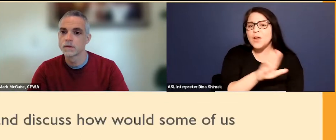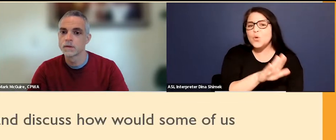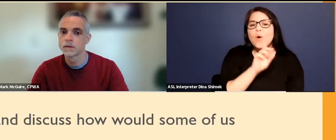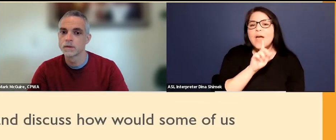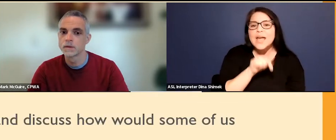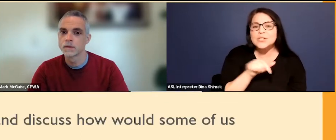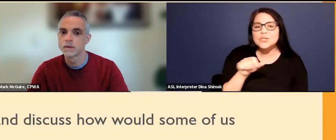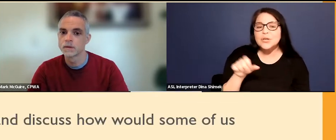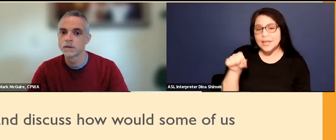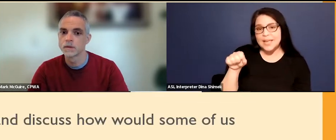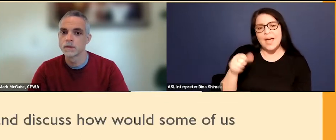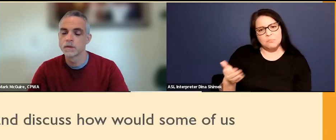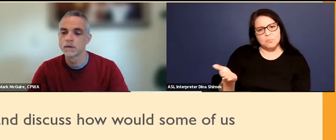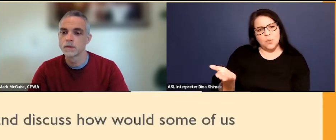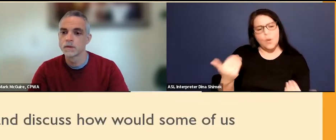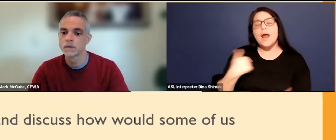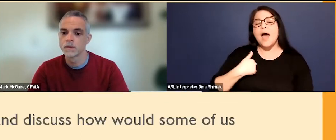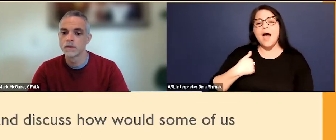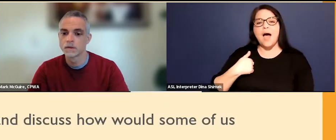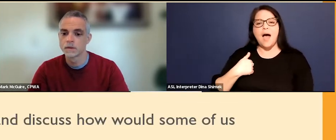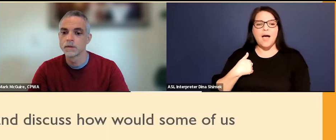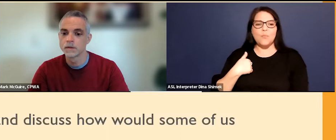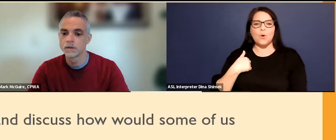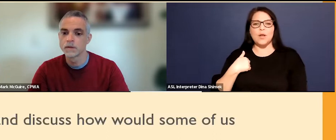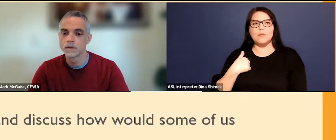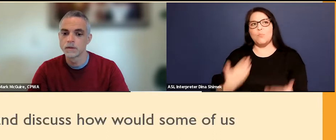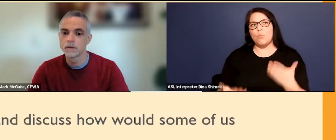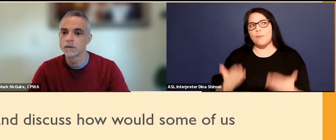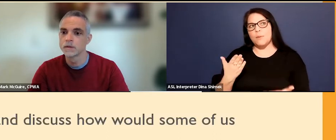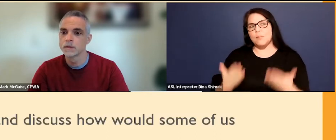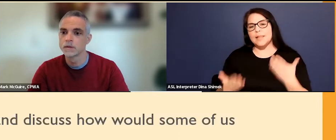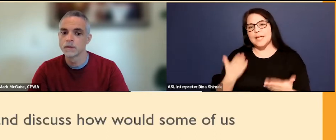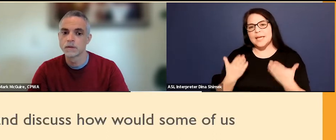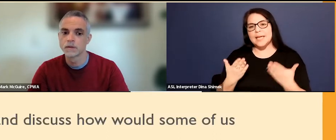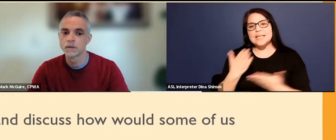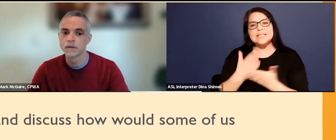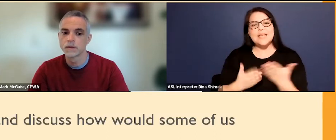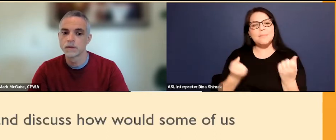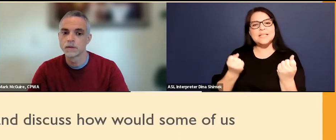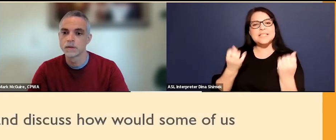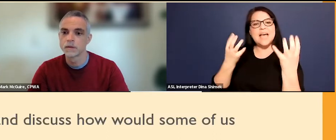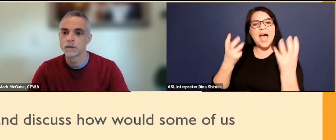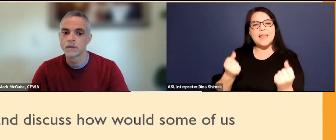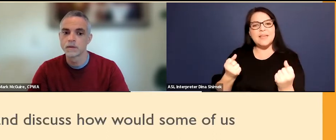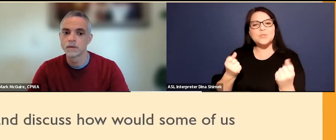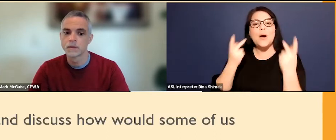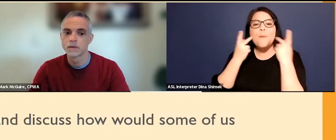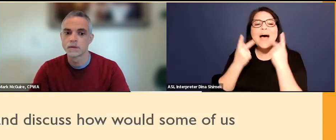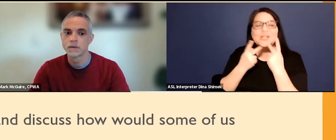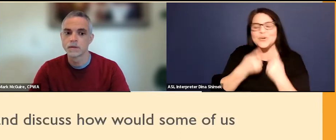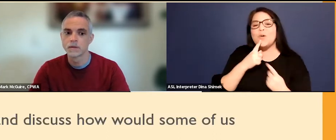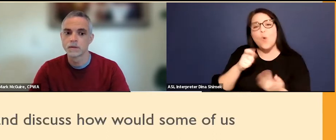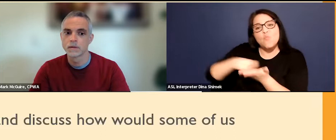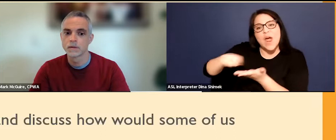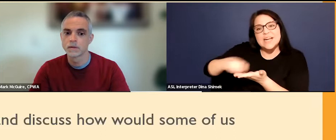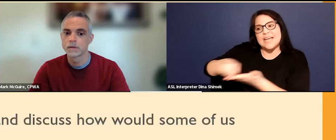answer? Yeah, go ahead. I would probably do some form of sign language or try to write it down to